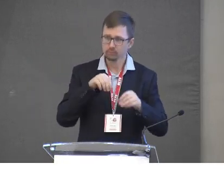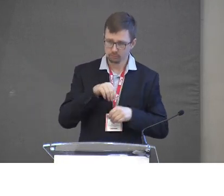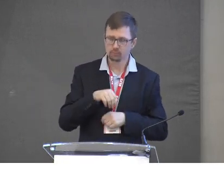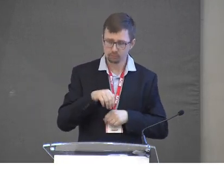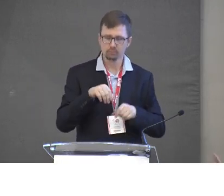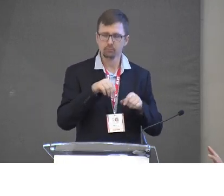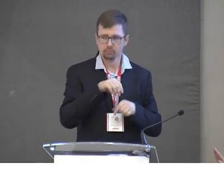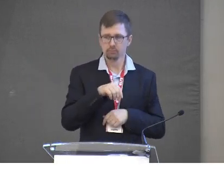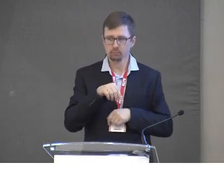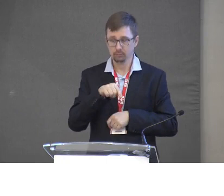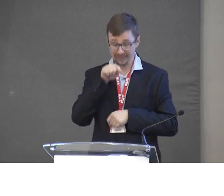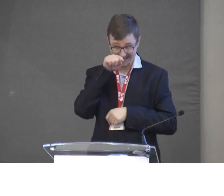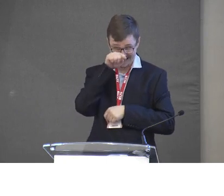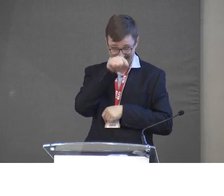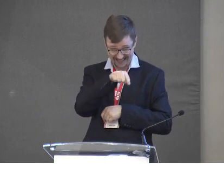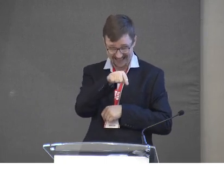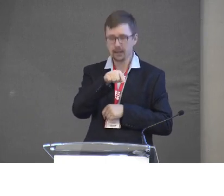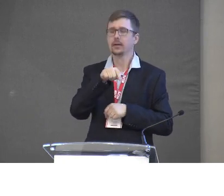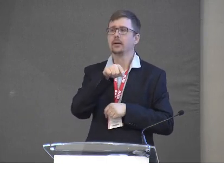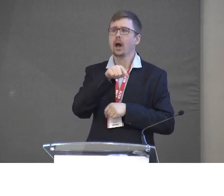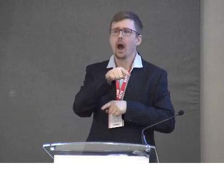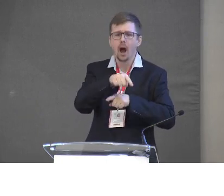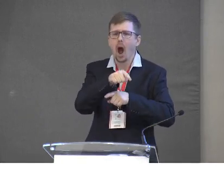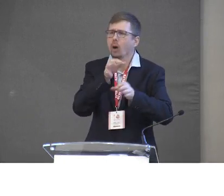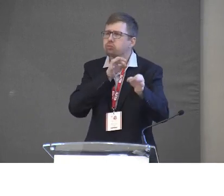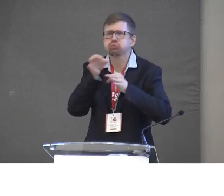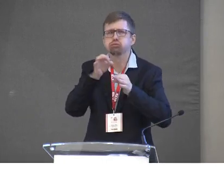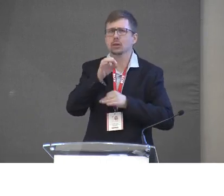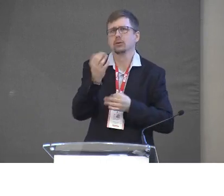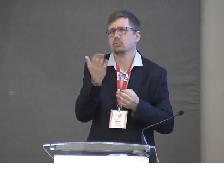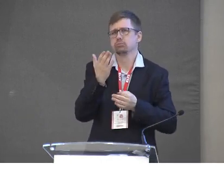into level A1 up until B2.